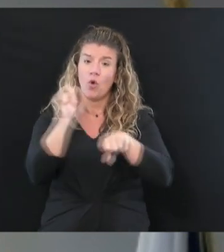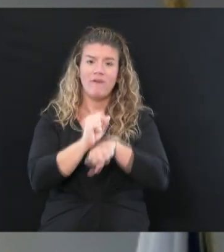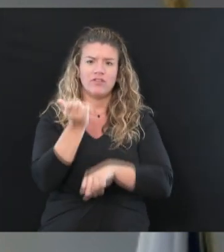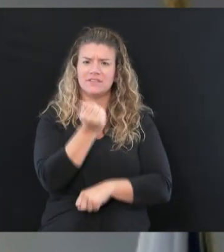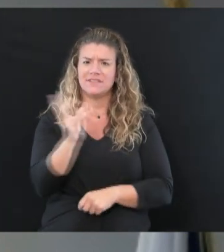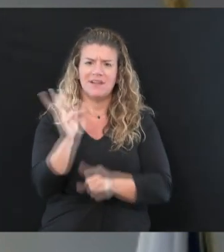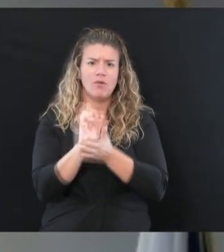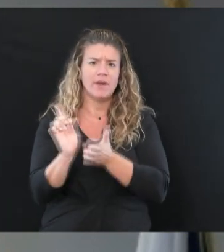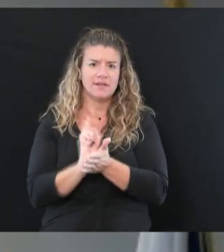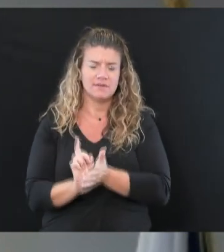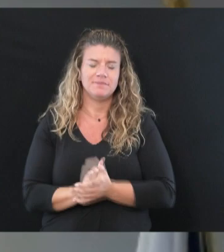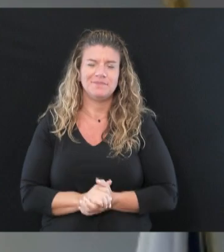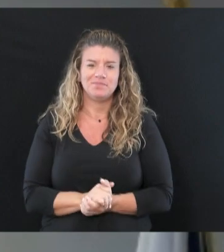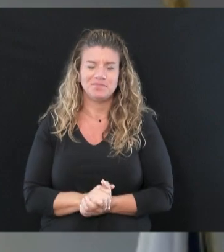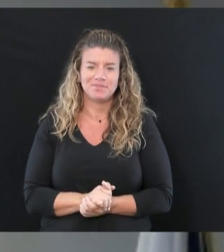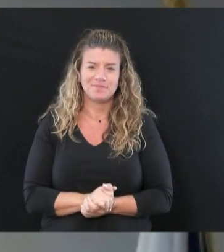now.